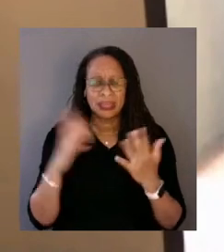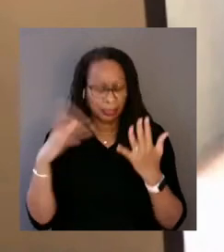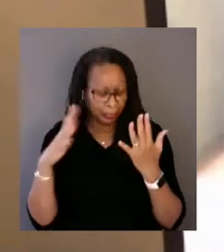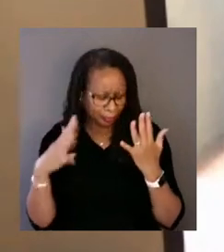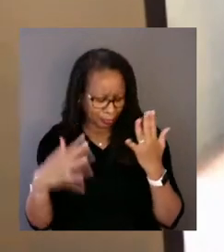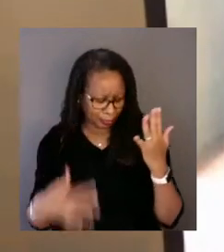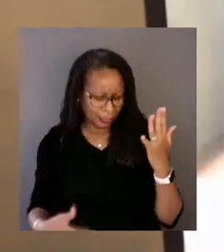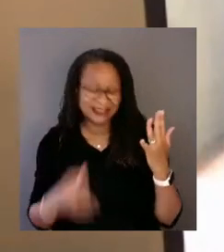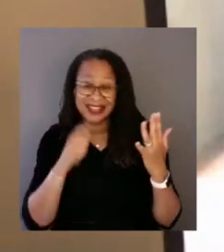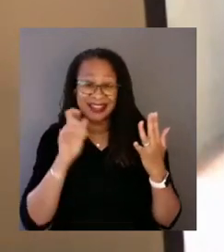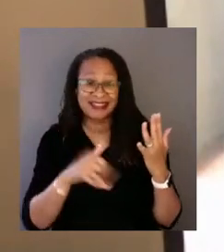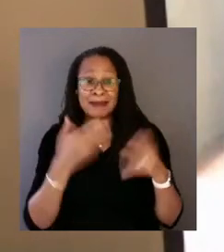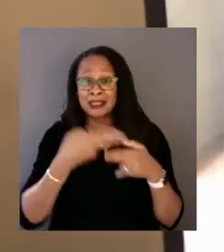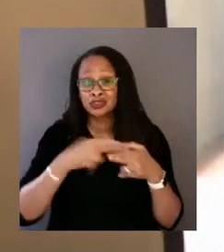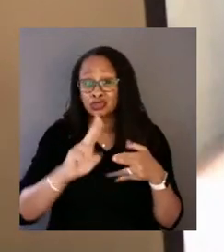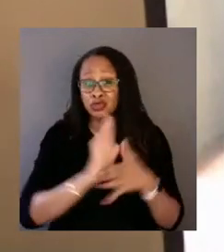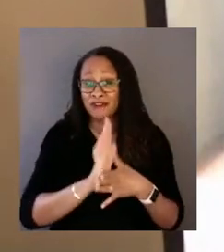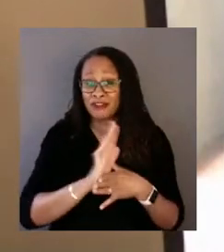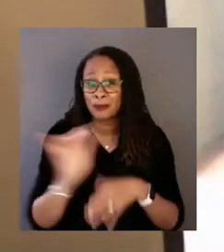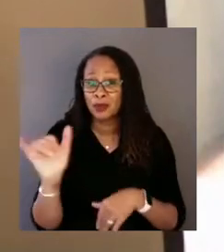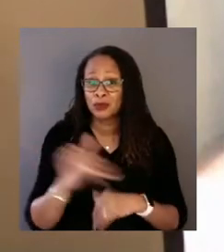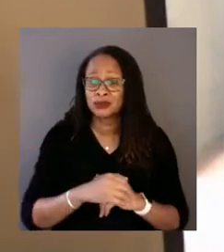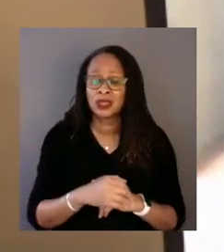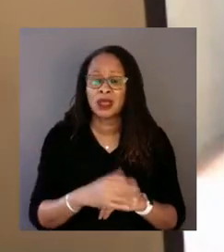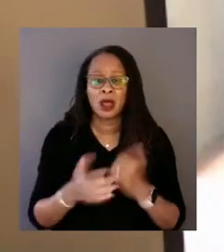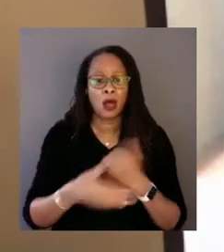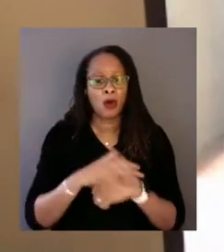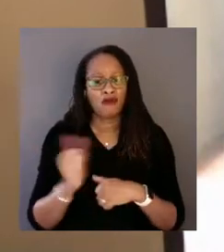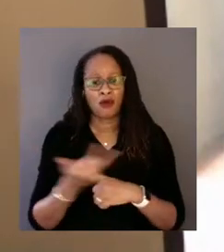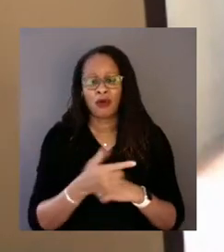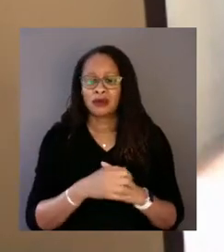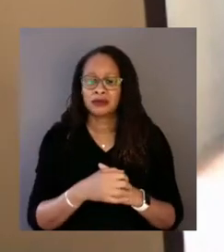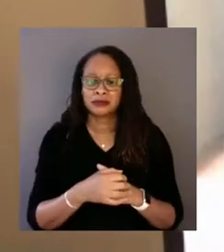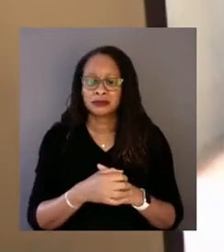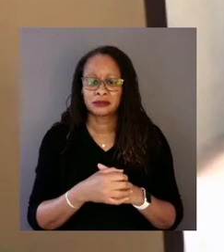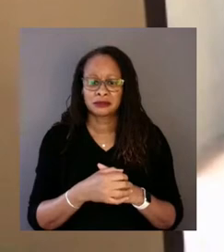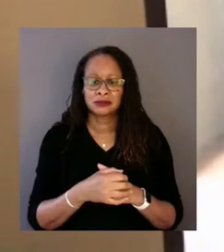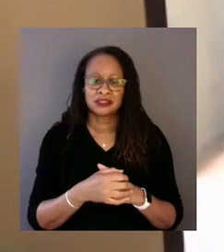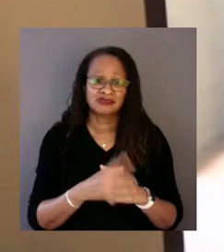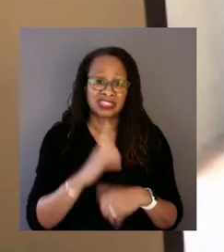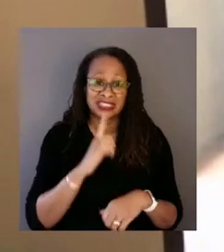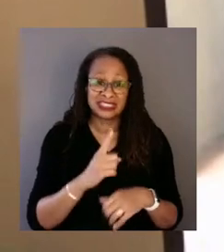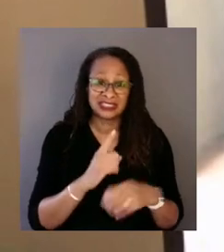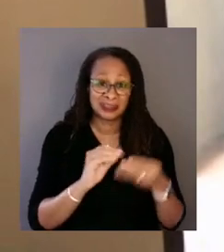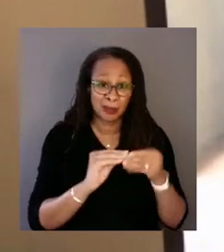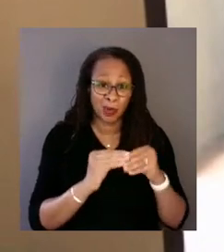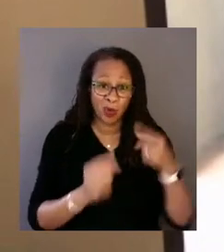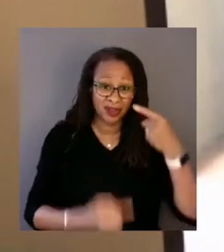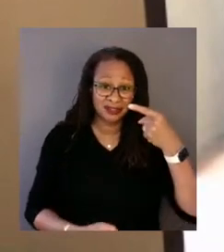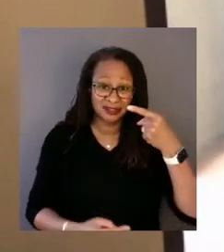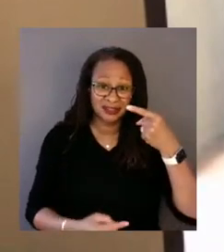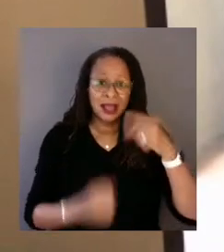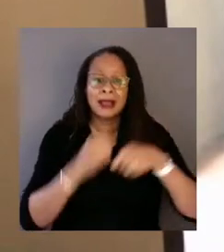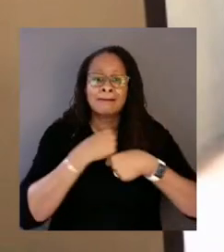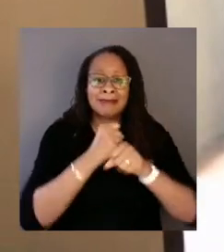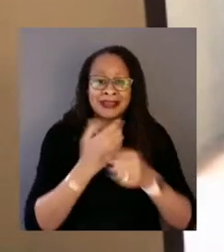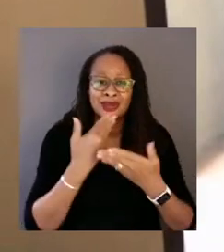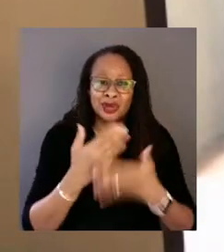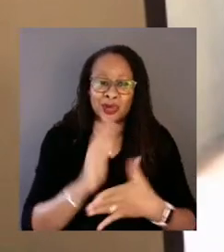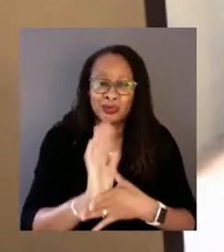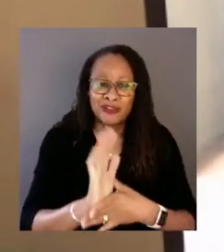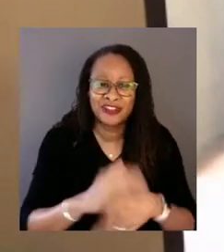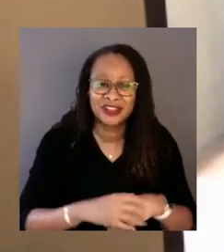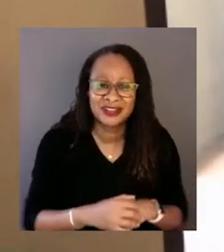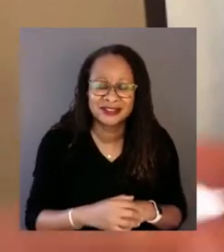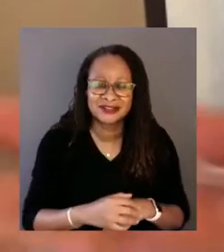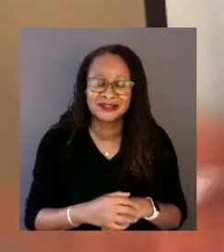But I think, you know, overall, it's really one, make a good movie that's worthy. Make one that's really, I find that